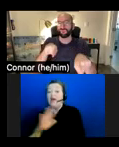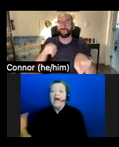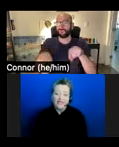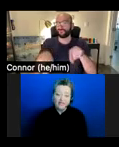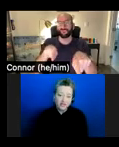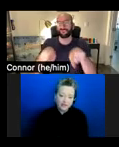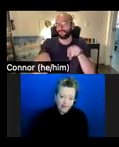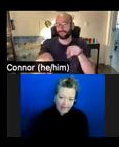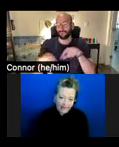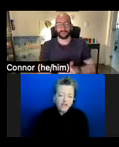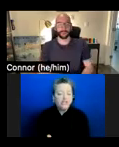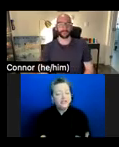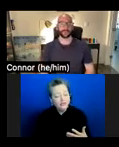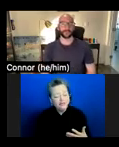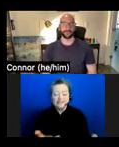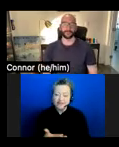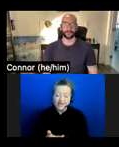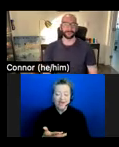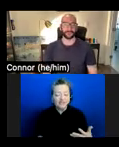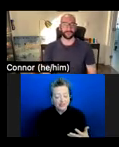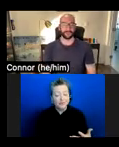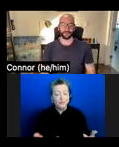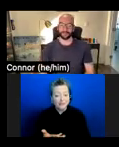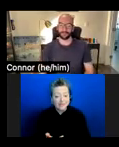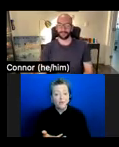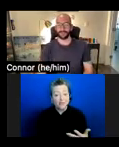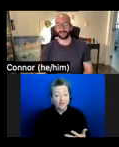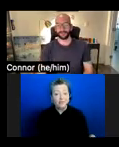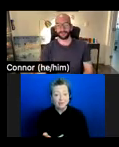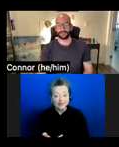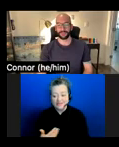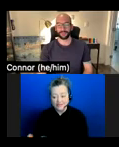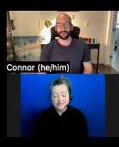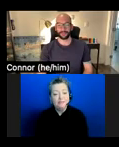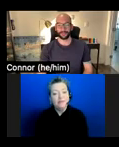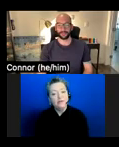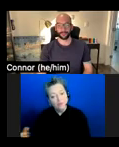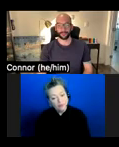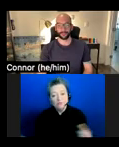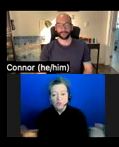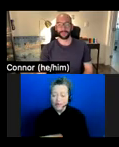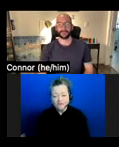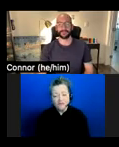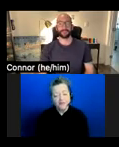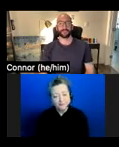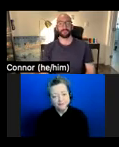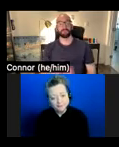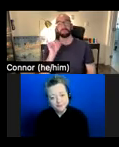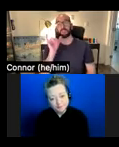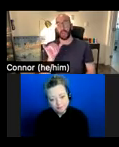not there, and then you can come back. So you don't necessarily have to be there real time with other people at the same time, but you go back and